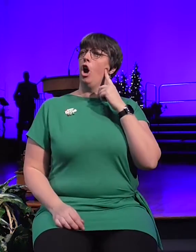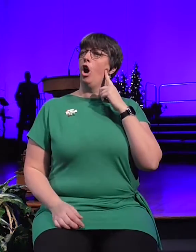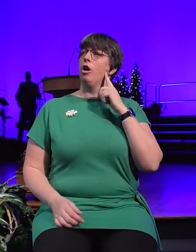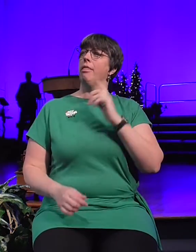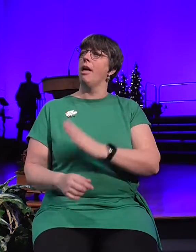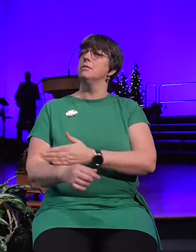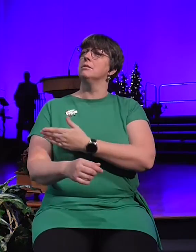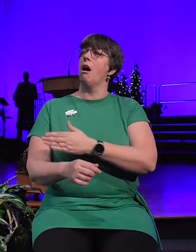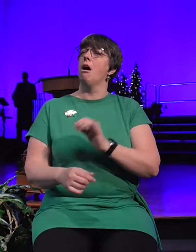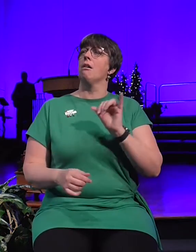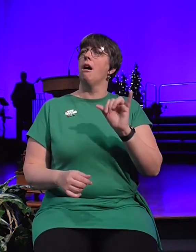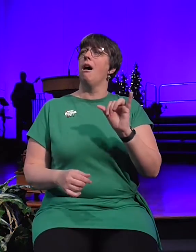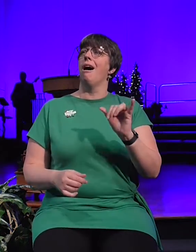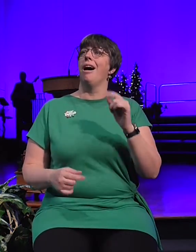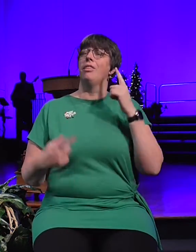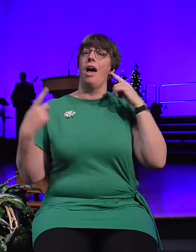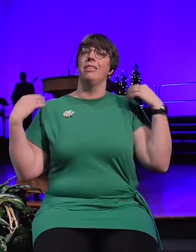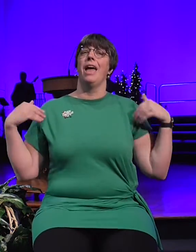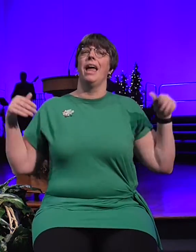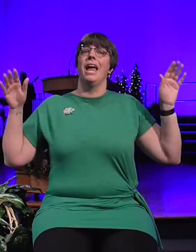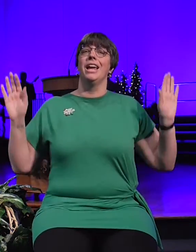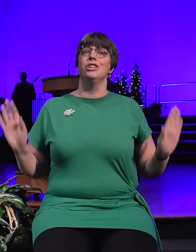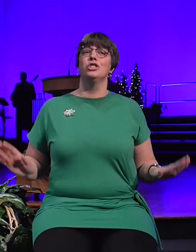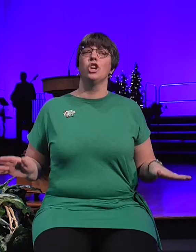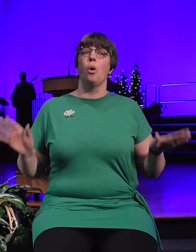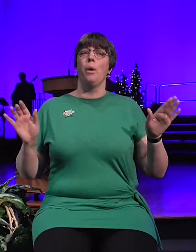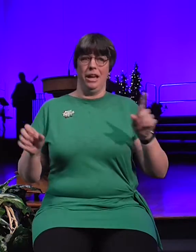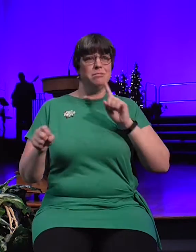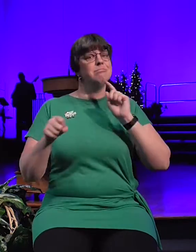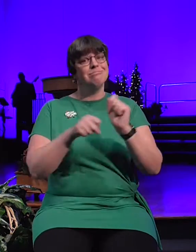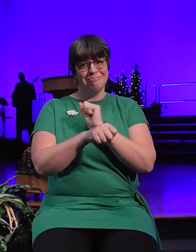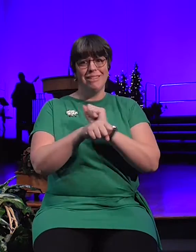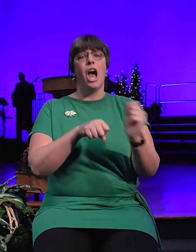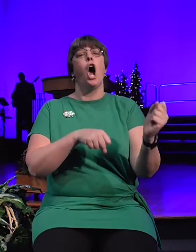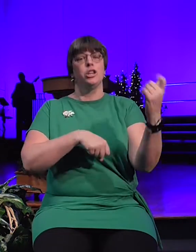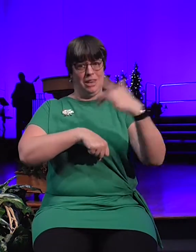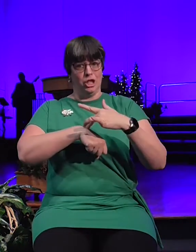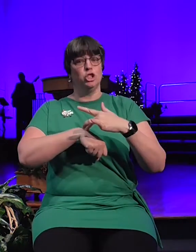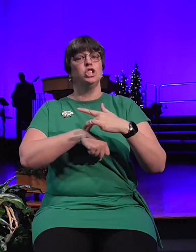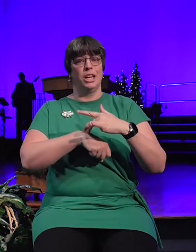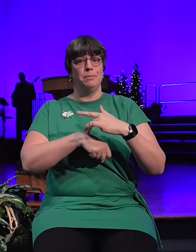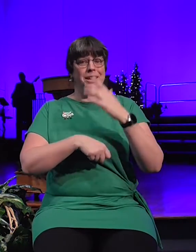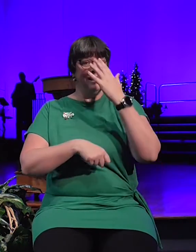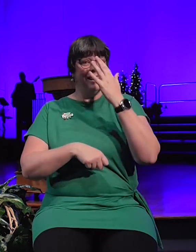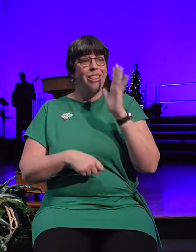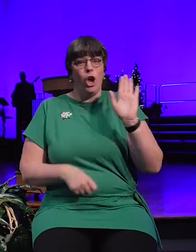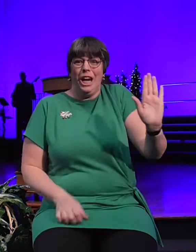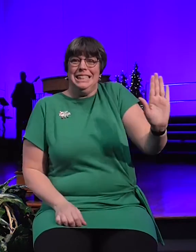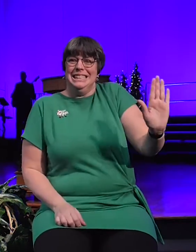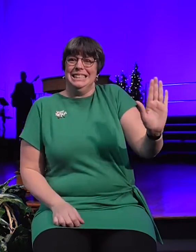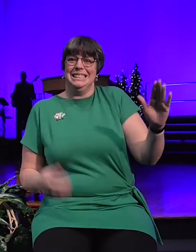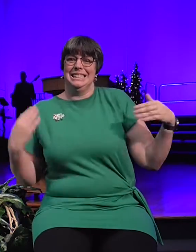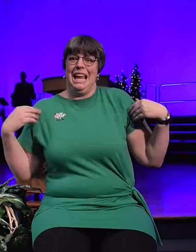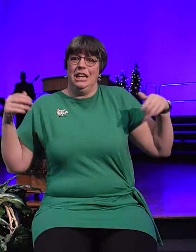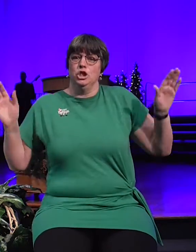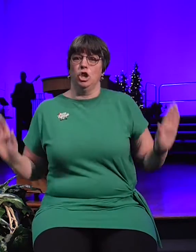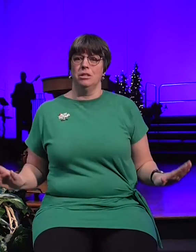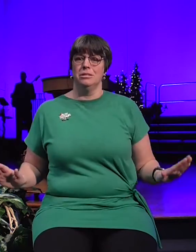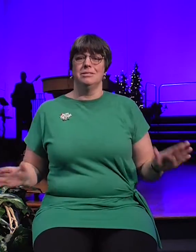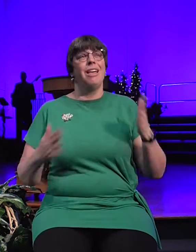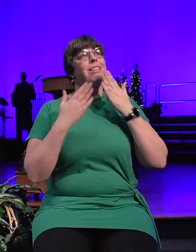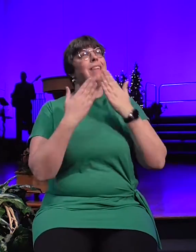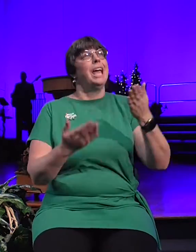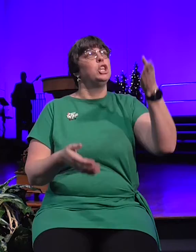thought, angel wings are touching me, and they are the angel wings of Norm. Thank you,